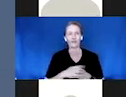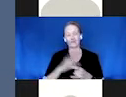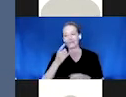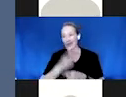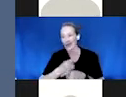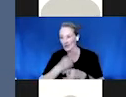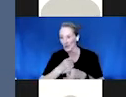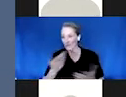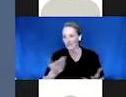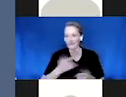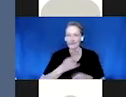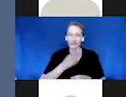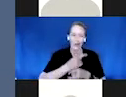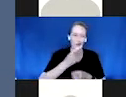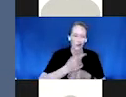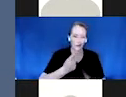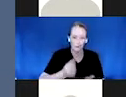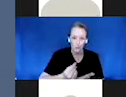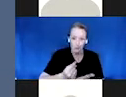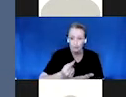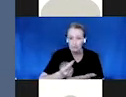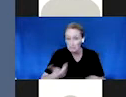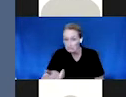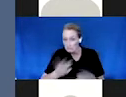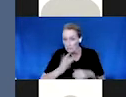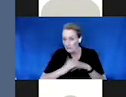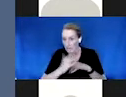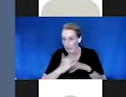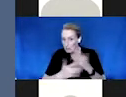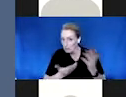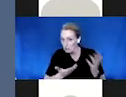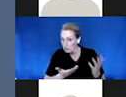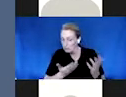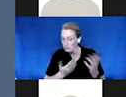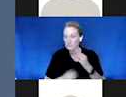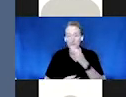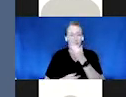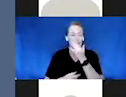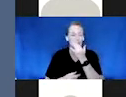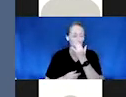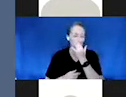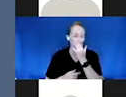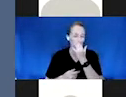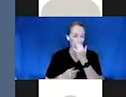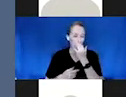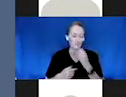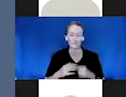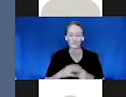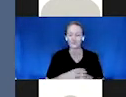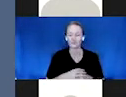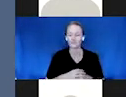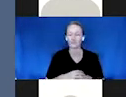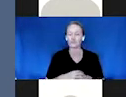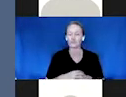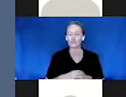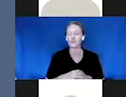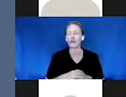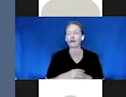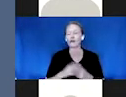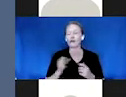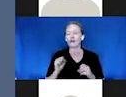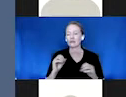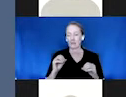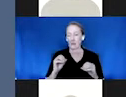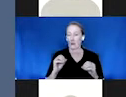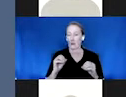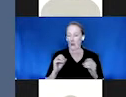mind, and how available is that for anyone versus someone who's pregnant. So I just put this here to illustrate how much broader